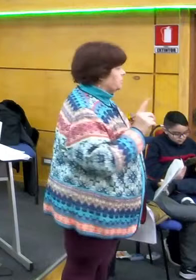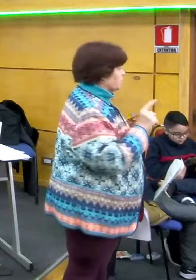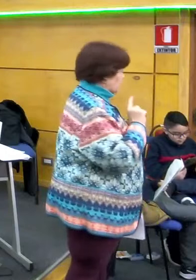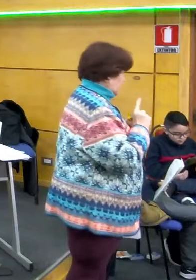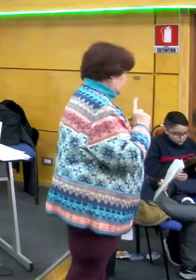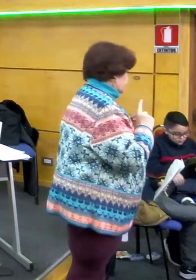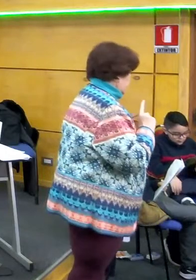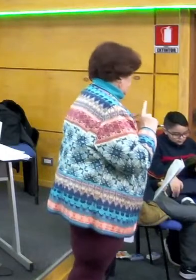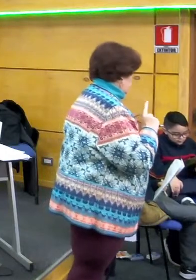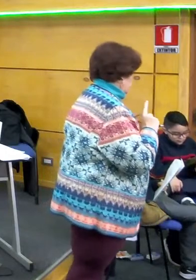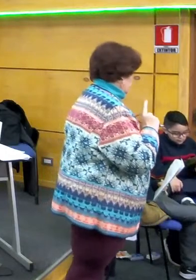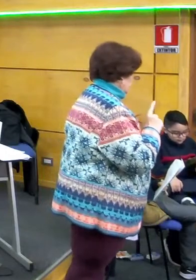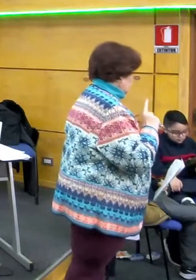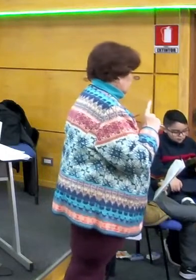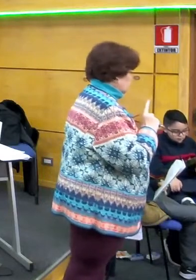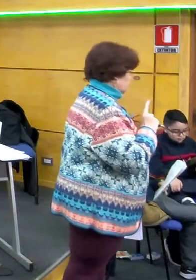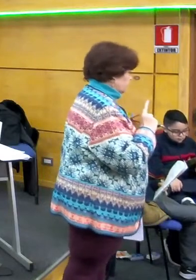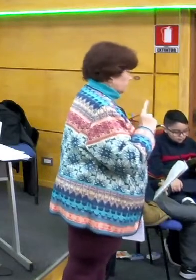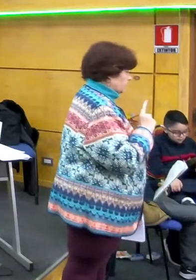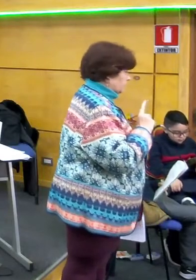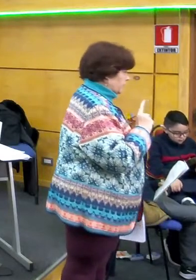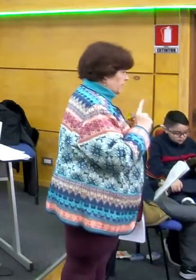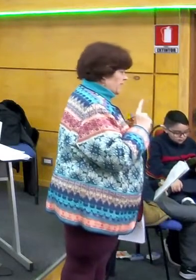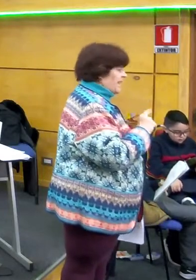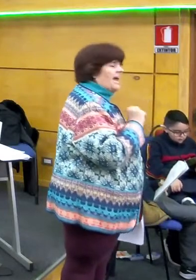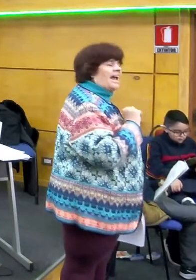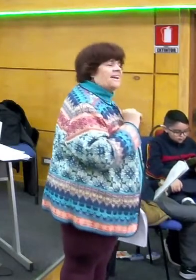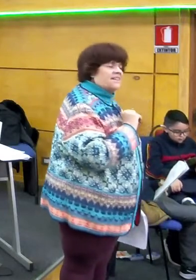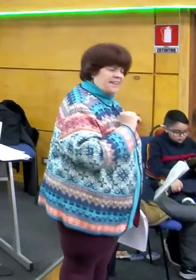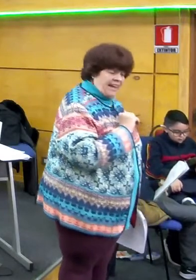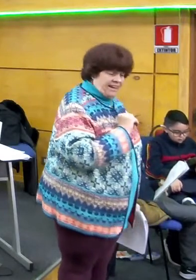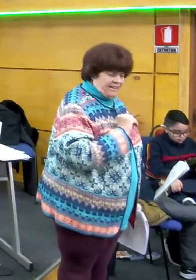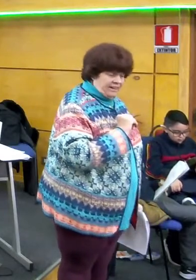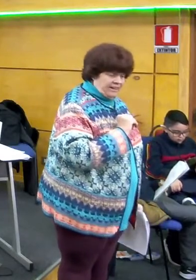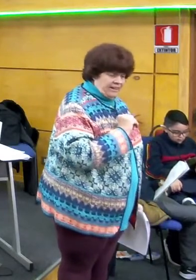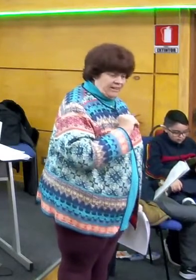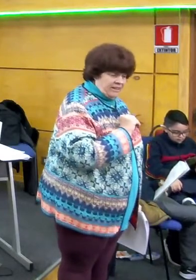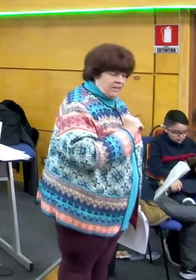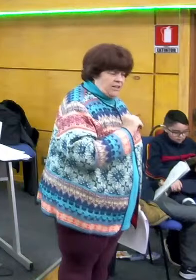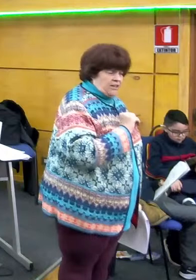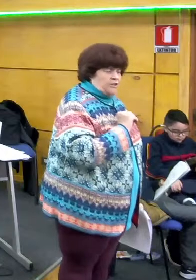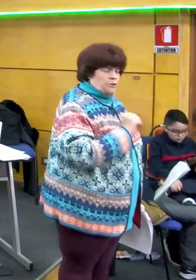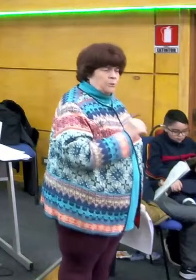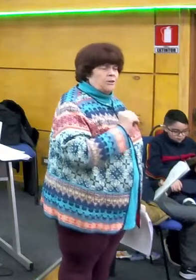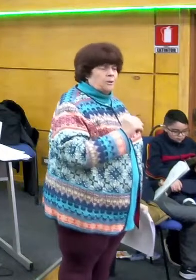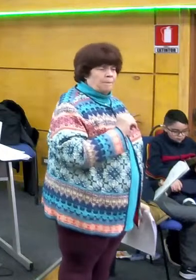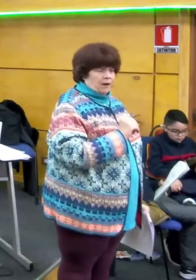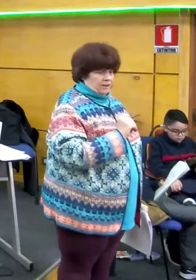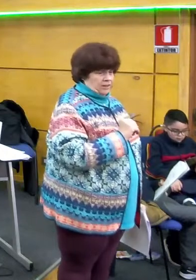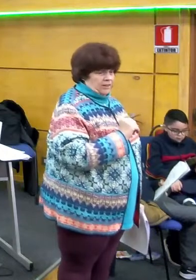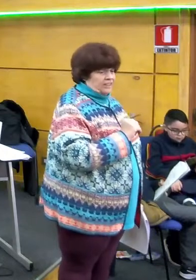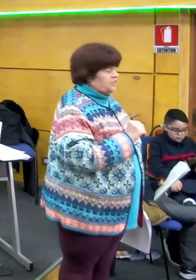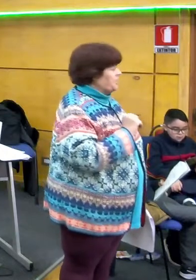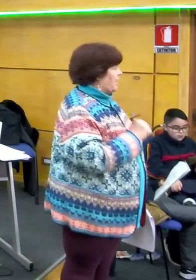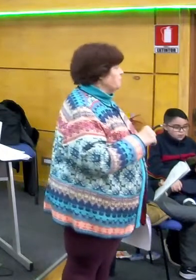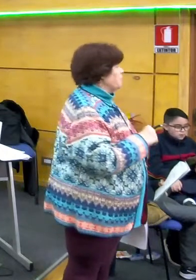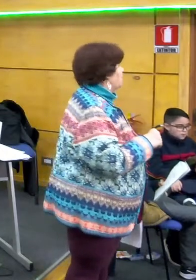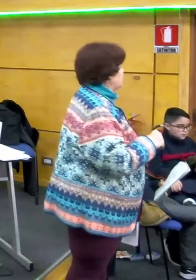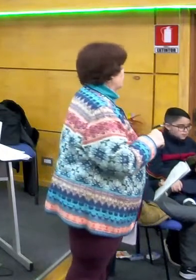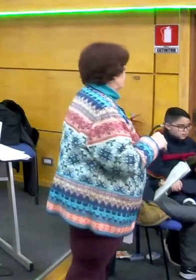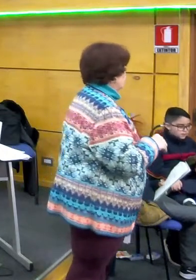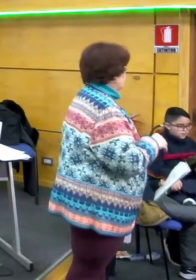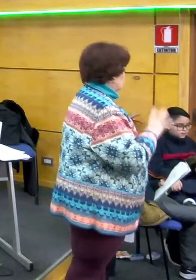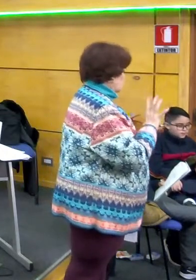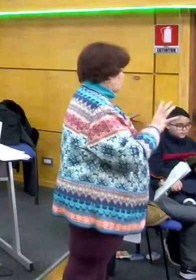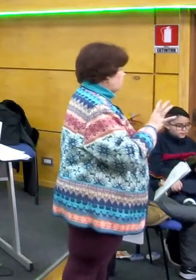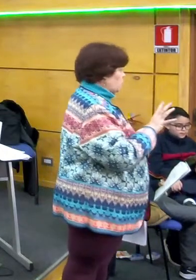it means or how to say the word. And then you and your partner each have to